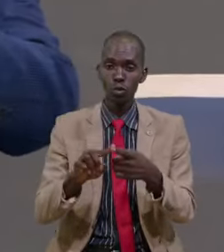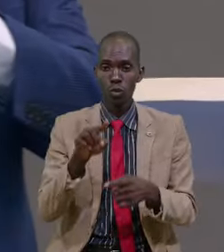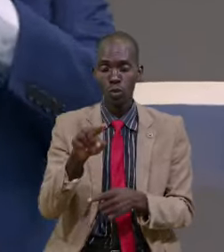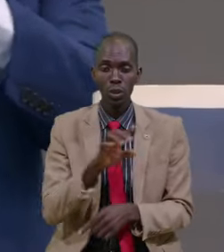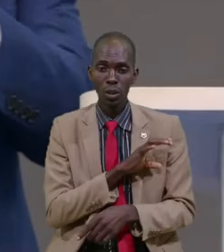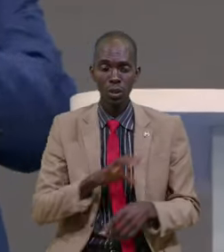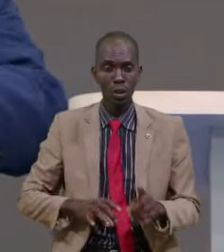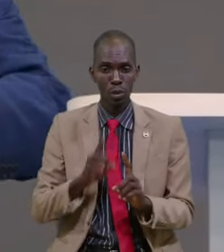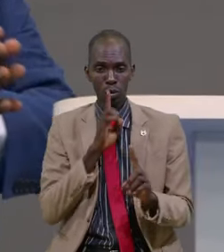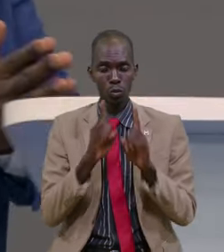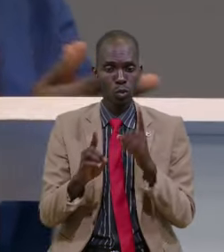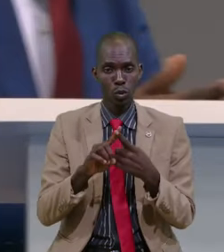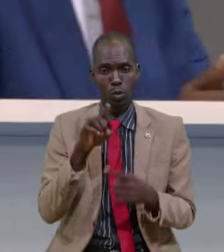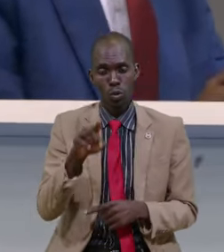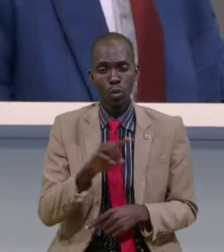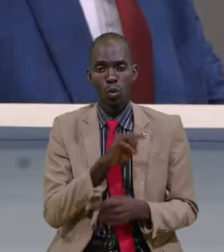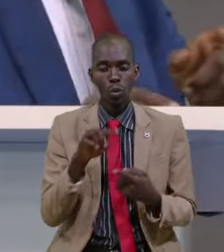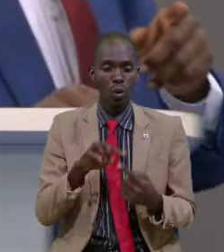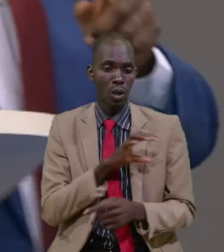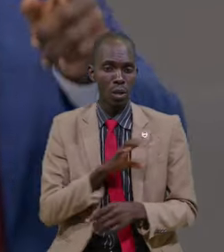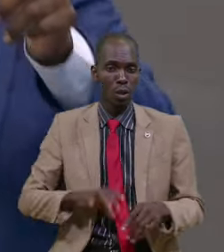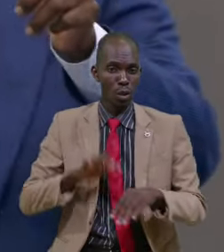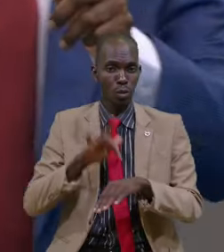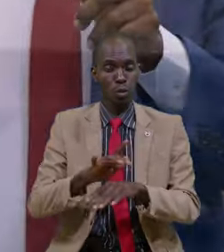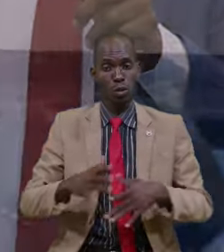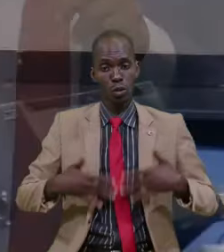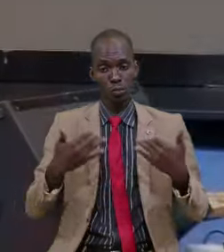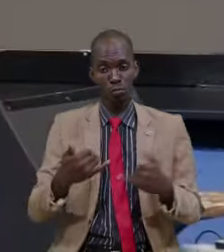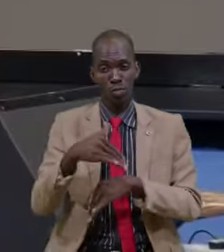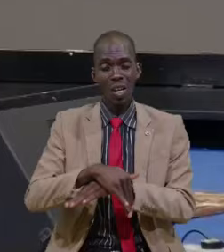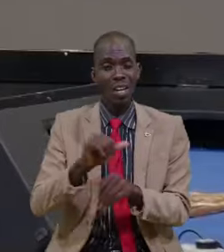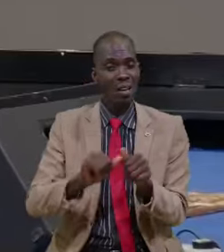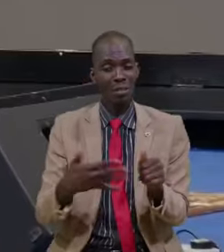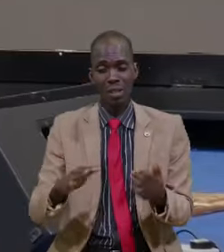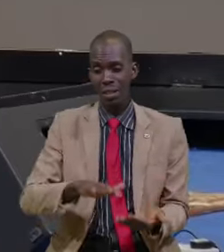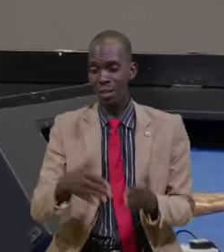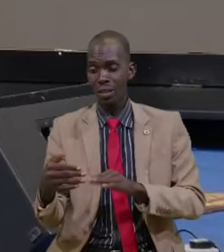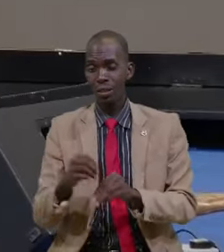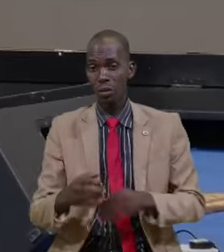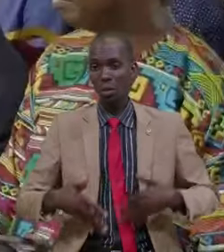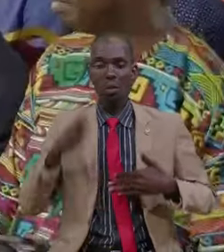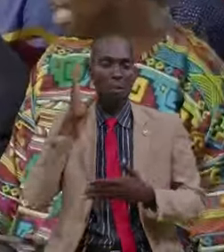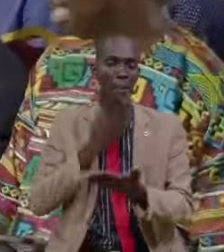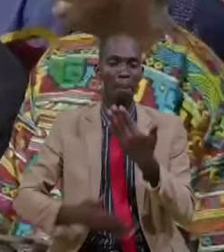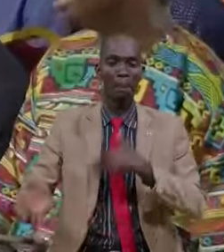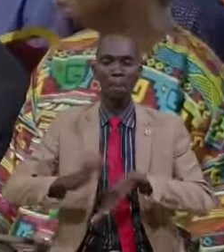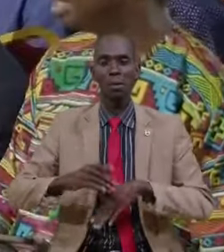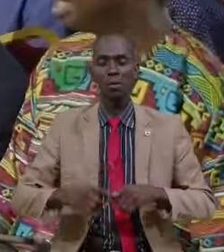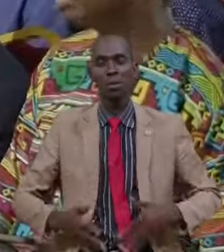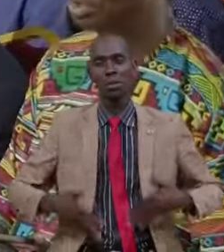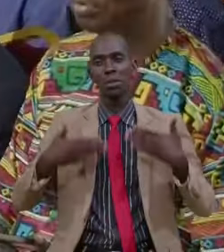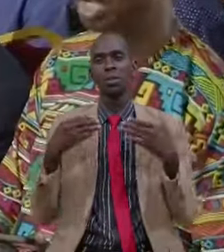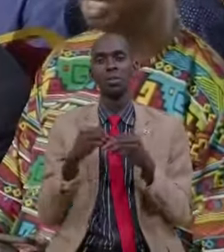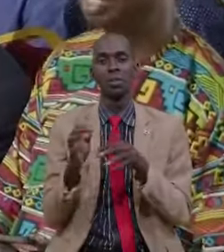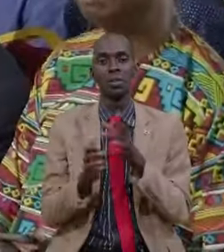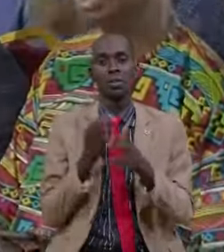when he touches your life tonight, everything dead in your life will come alive. And he that